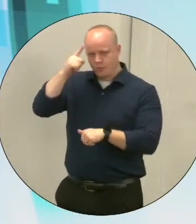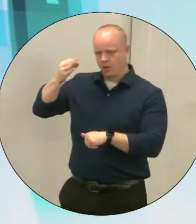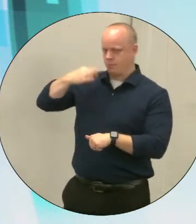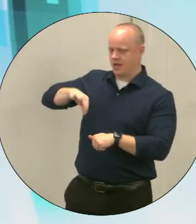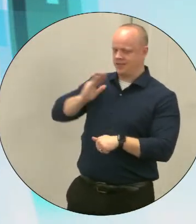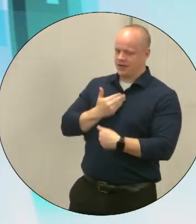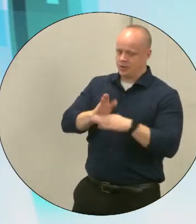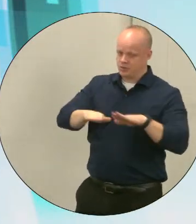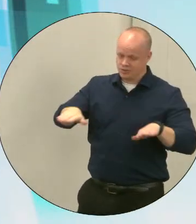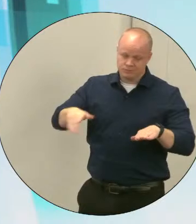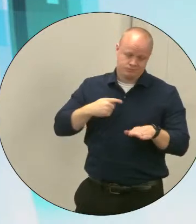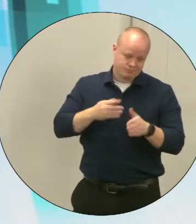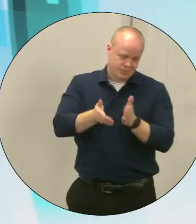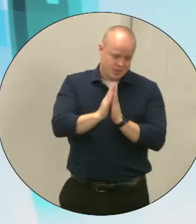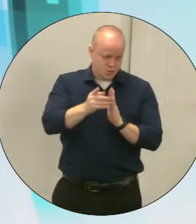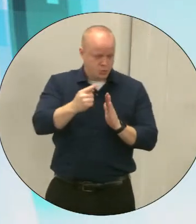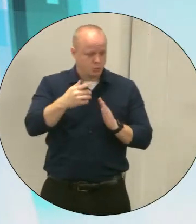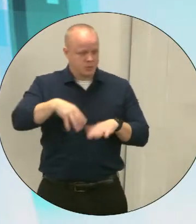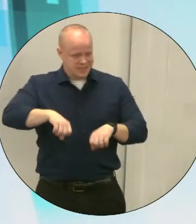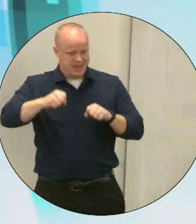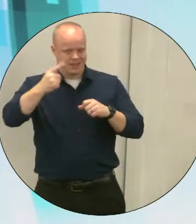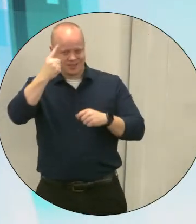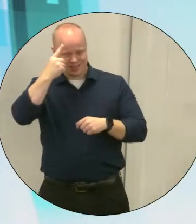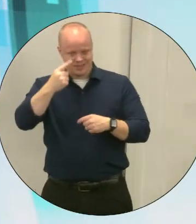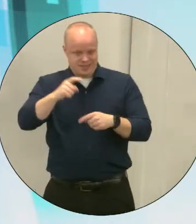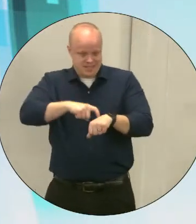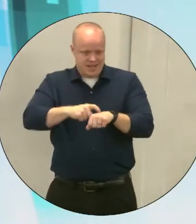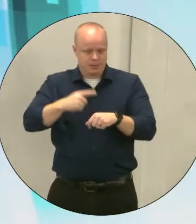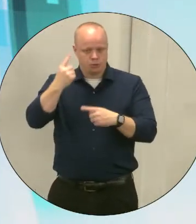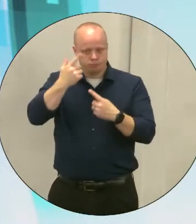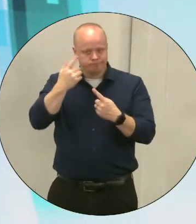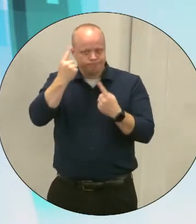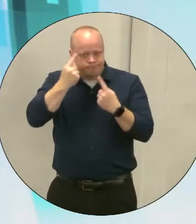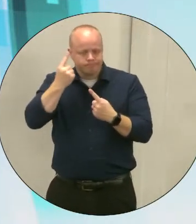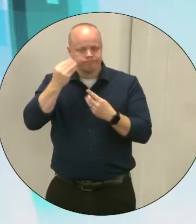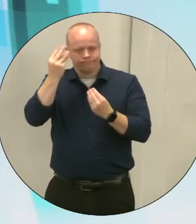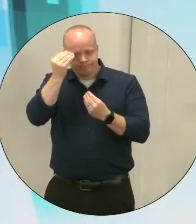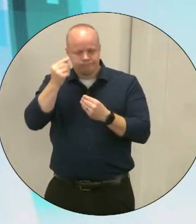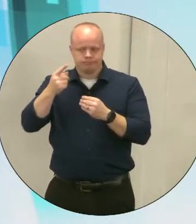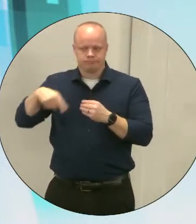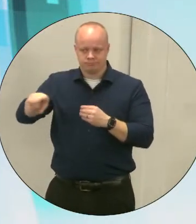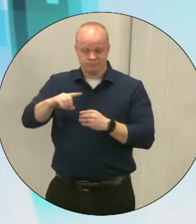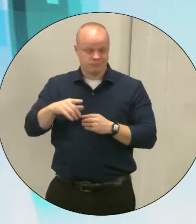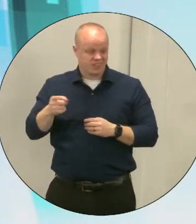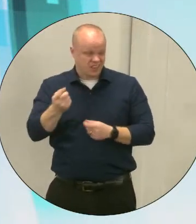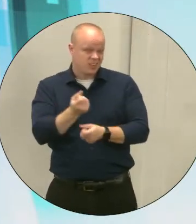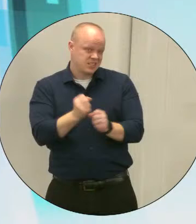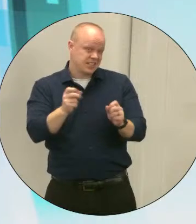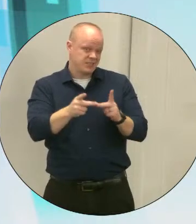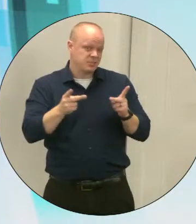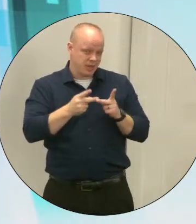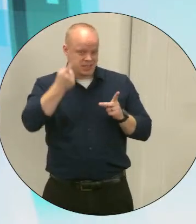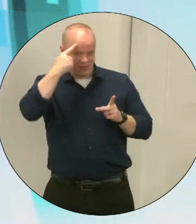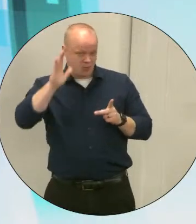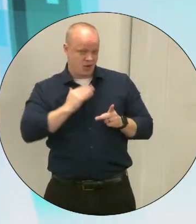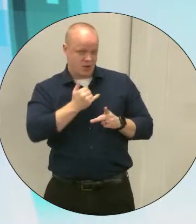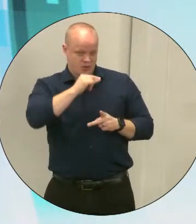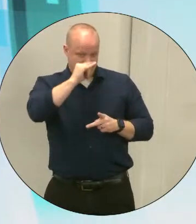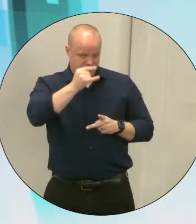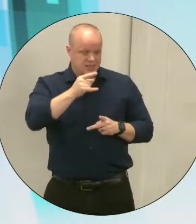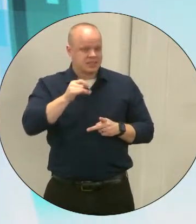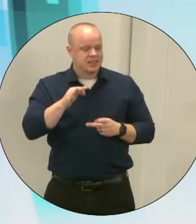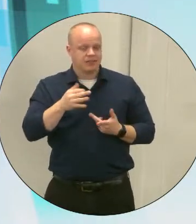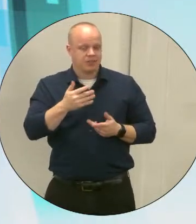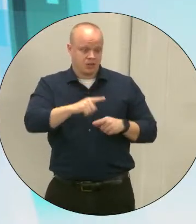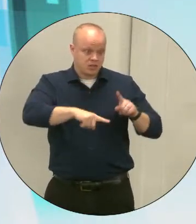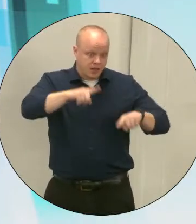And I just ask that you take the time to listen to them. And just a reminder that a lot of them are the safe spaces for our kids, whether they be